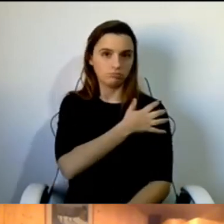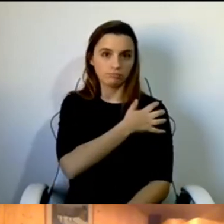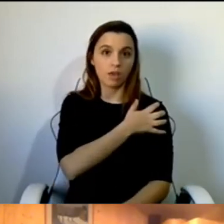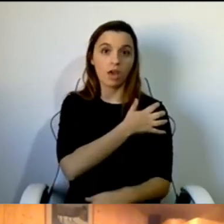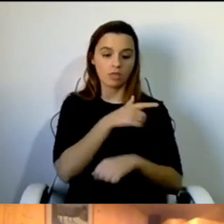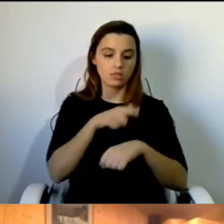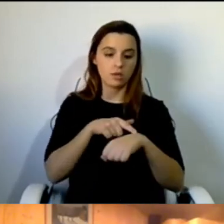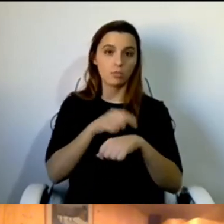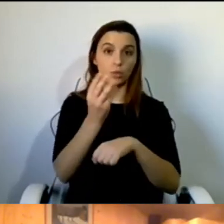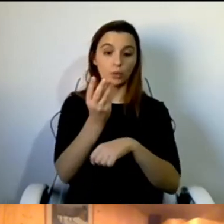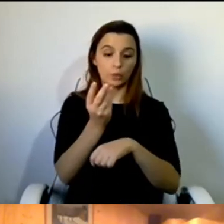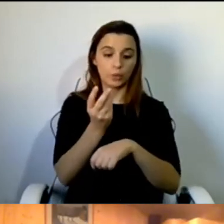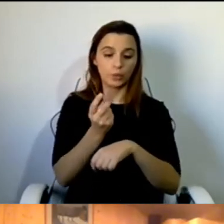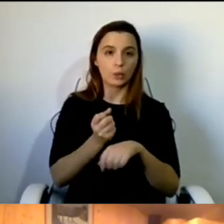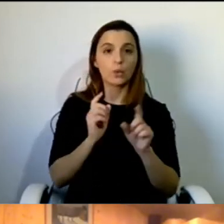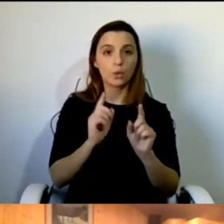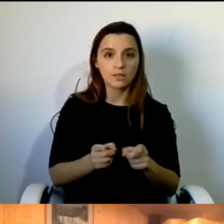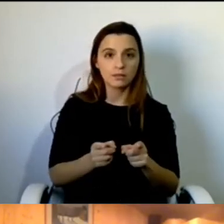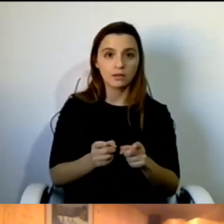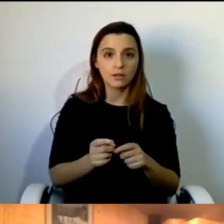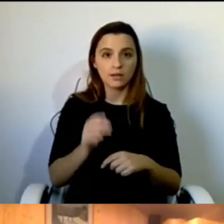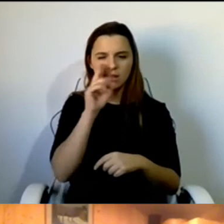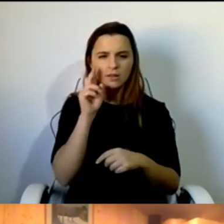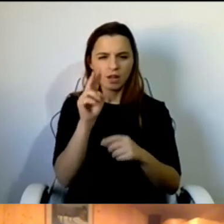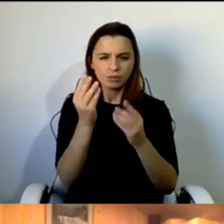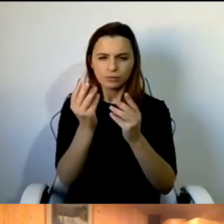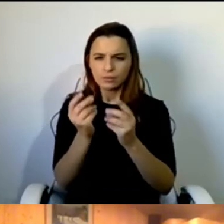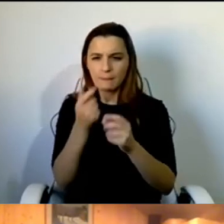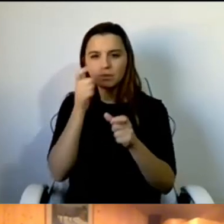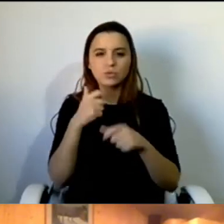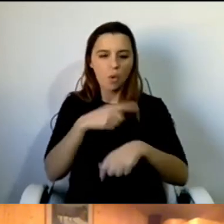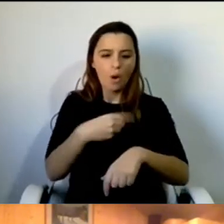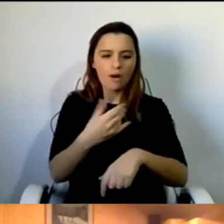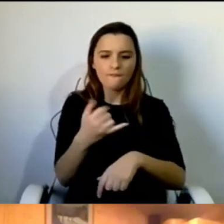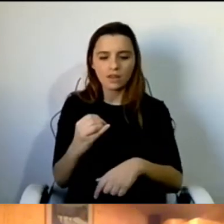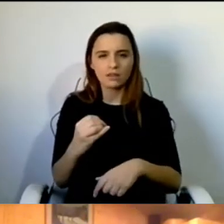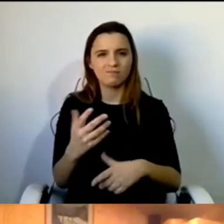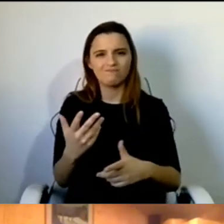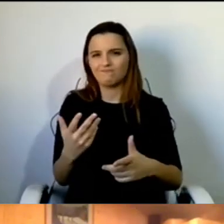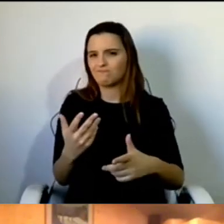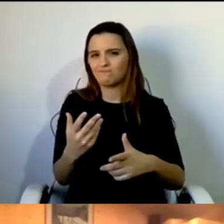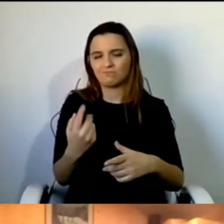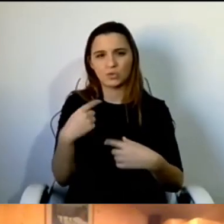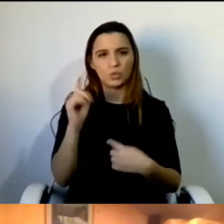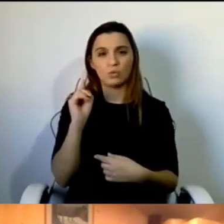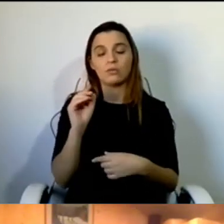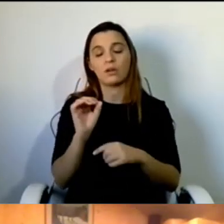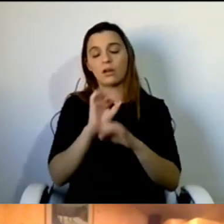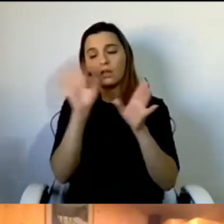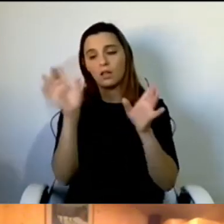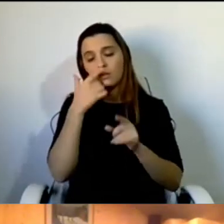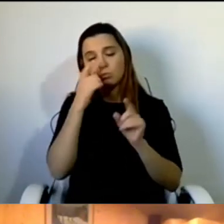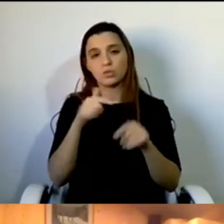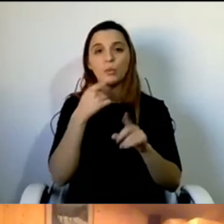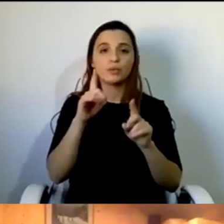hours. Now, people are again going to fall down into the municipalities, and the municipalities don't have the money,